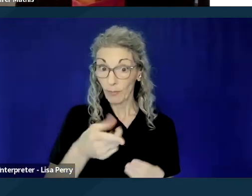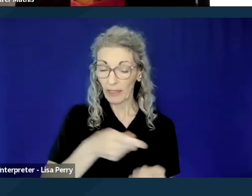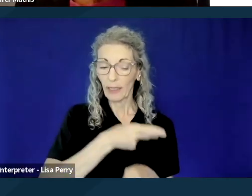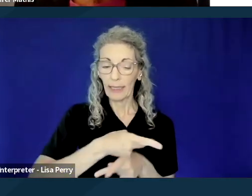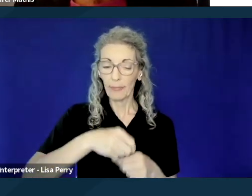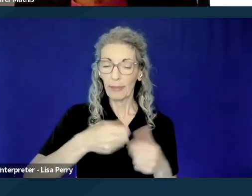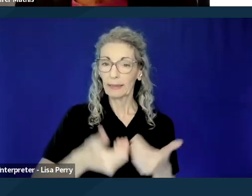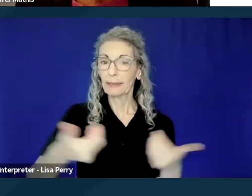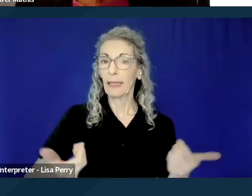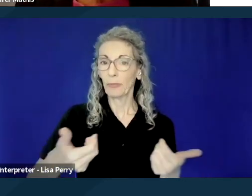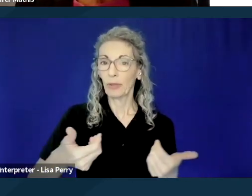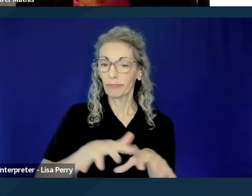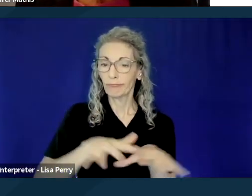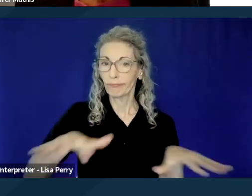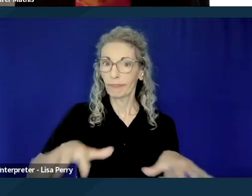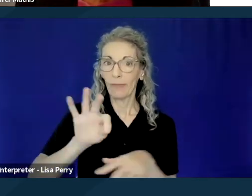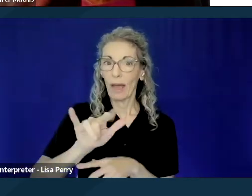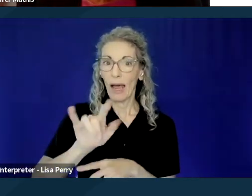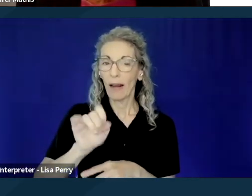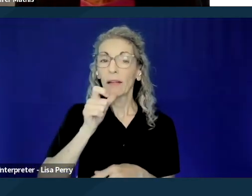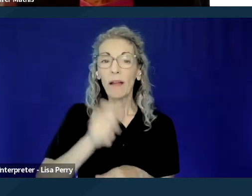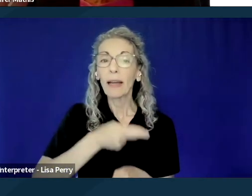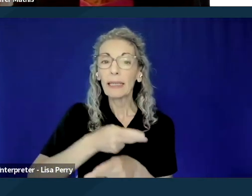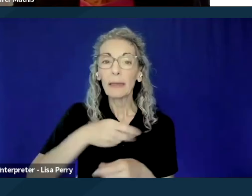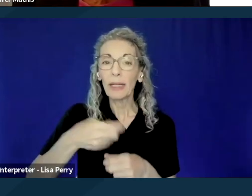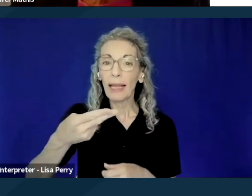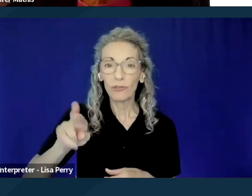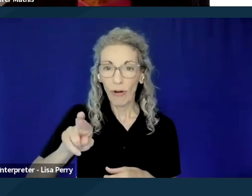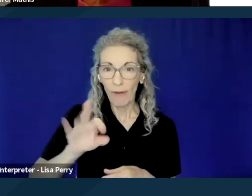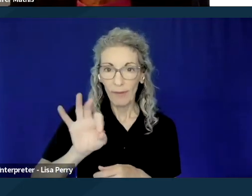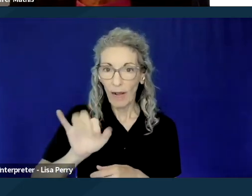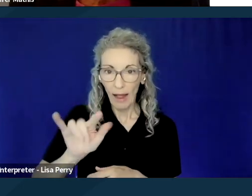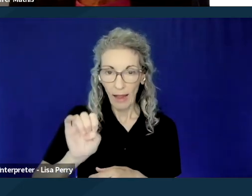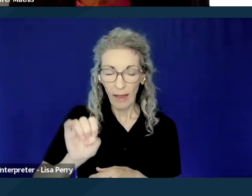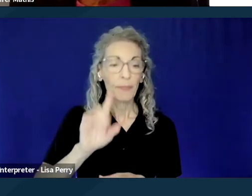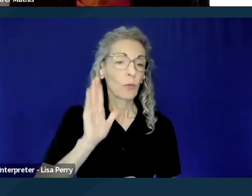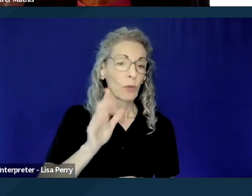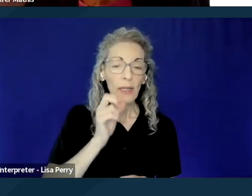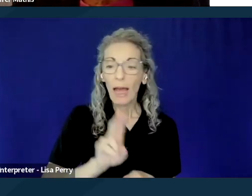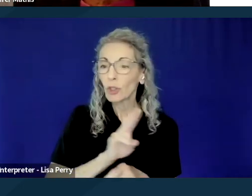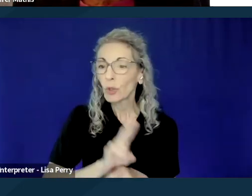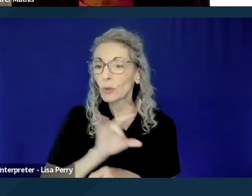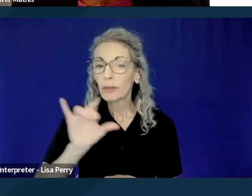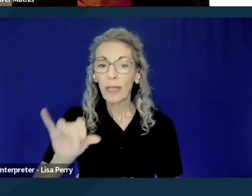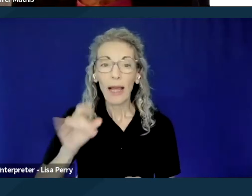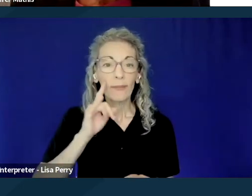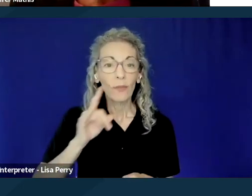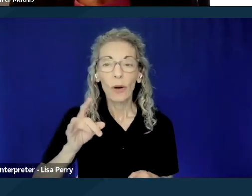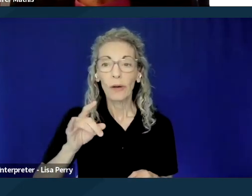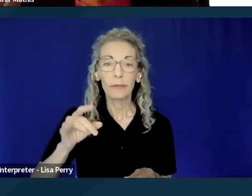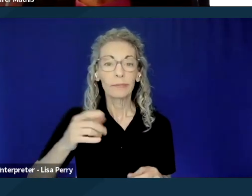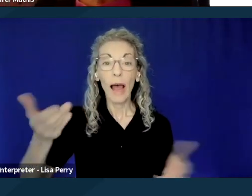in people's personnel files. And so it's not going to like hiring managers. It is used